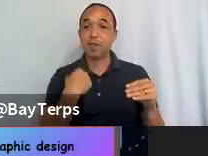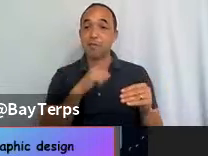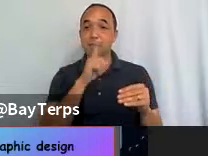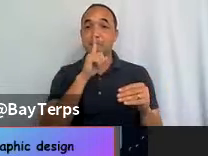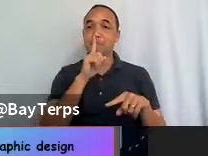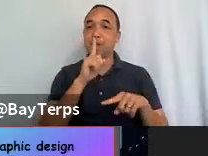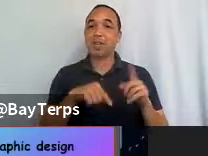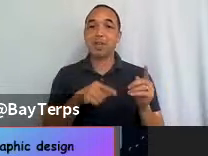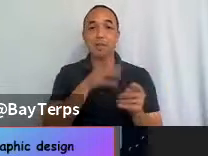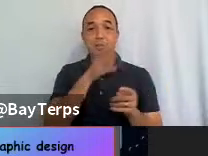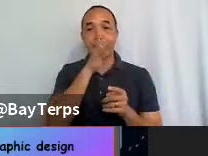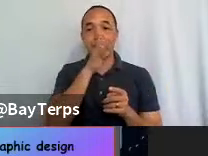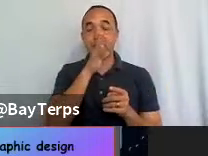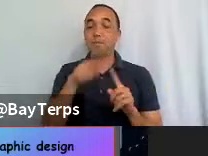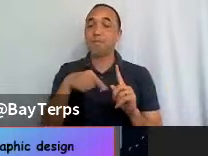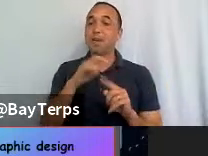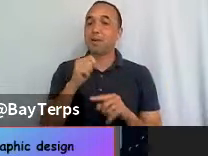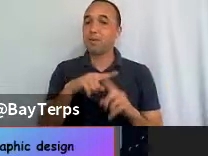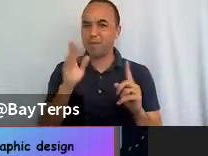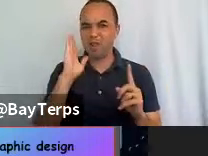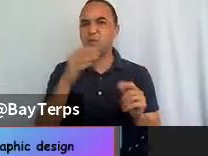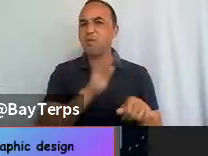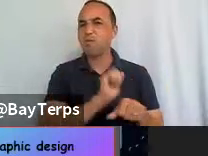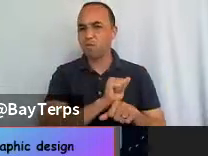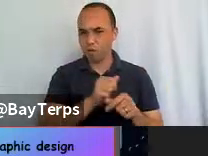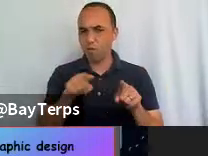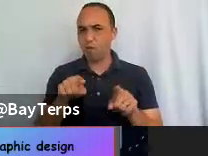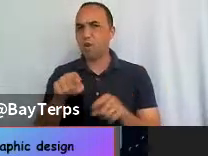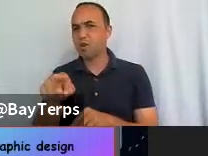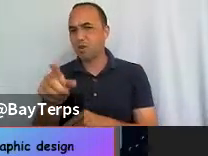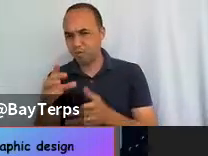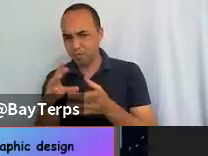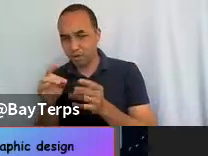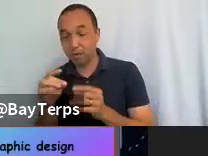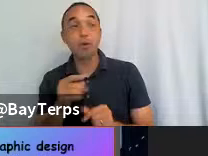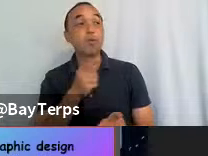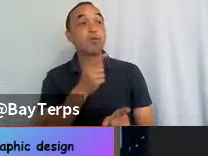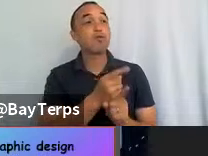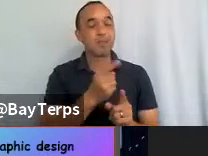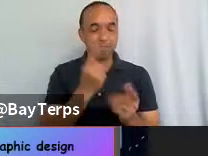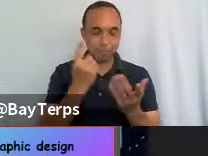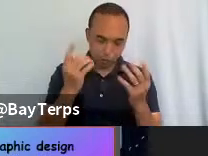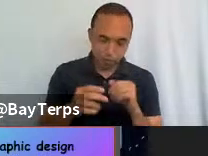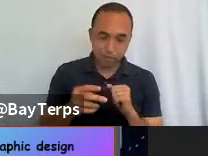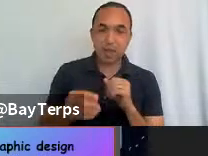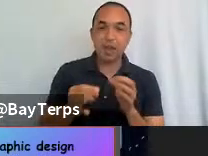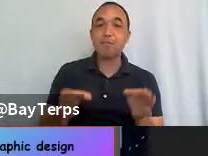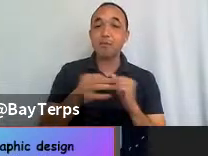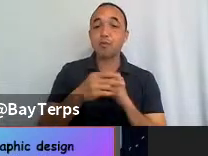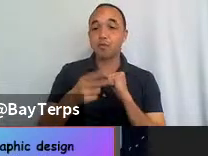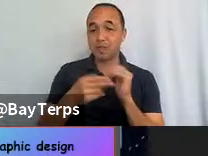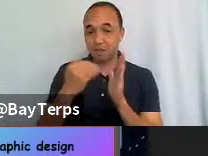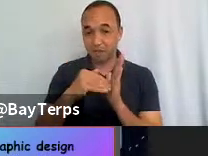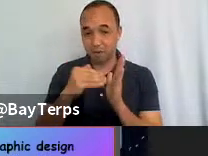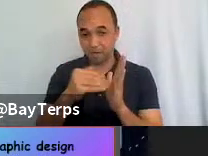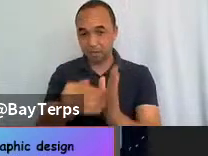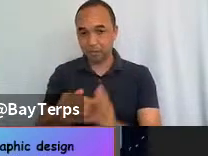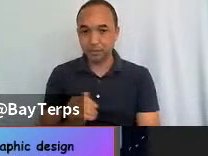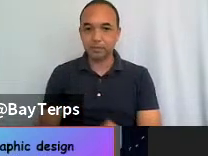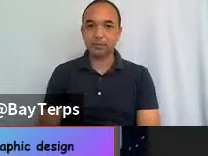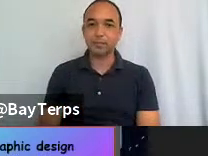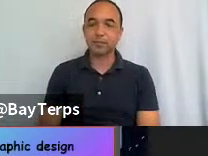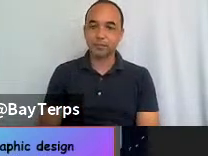going to Photoshop it while you go. I'm excited. So it's important to save often because